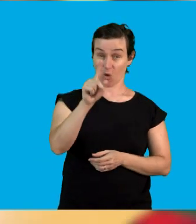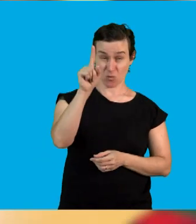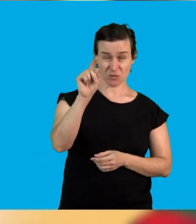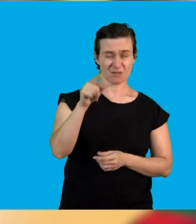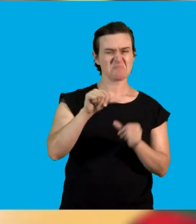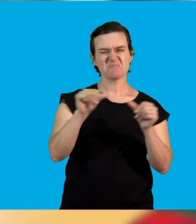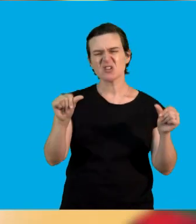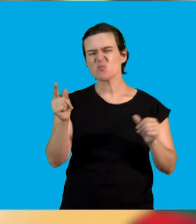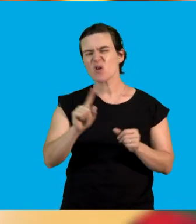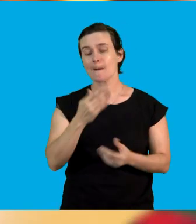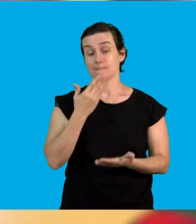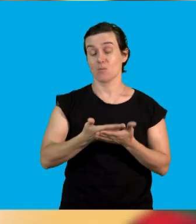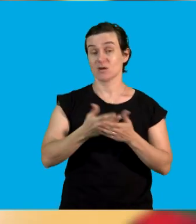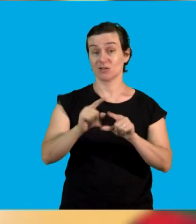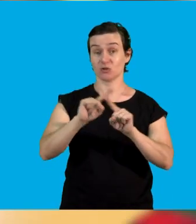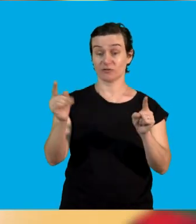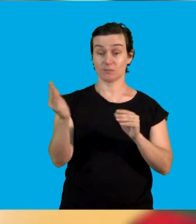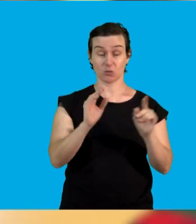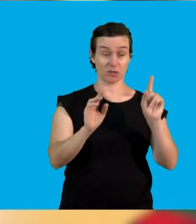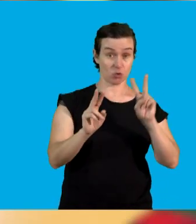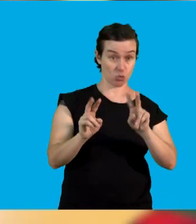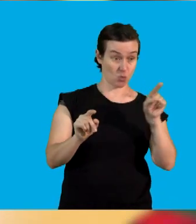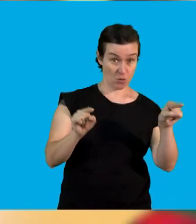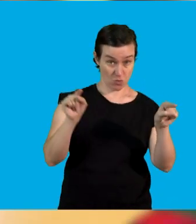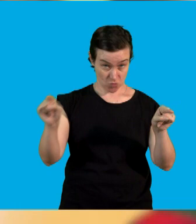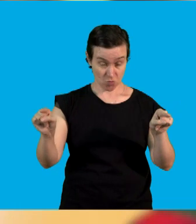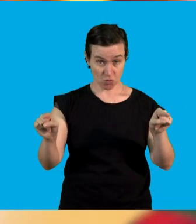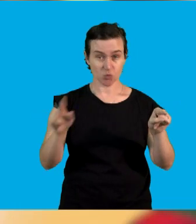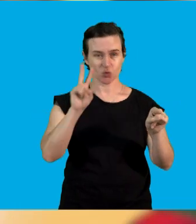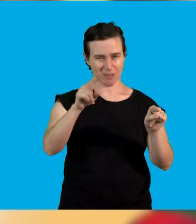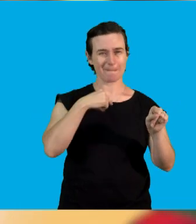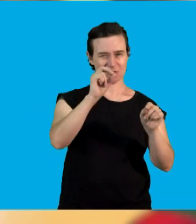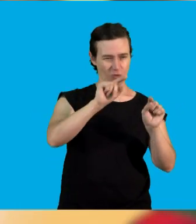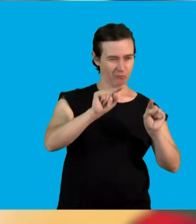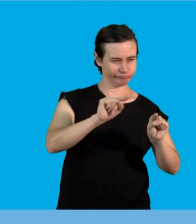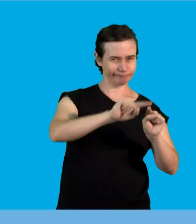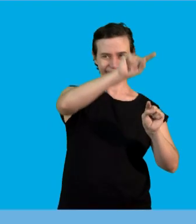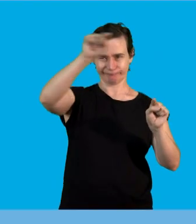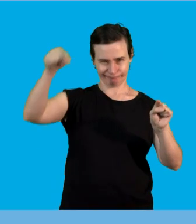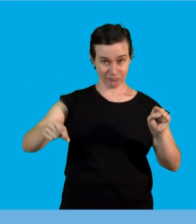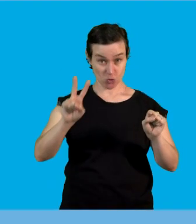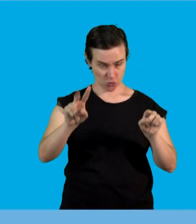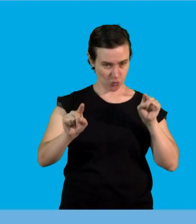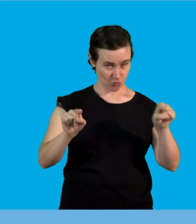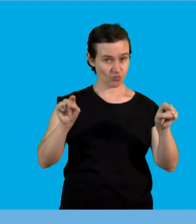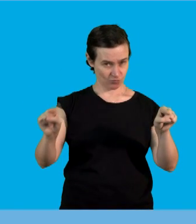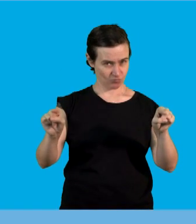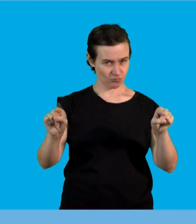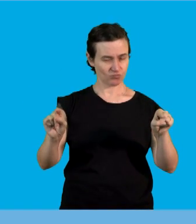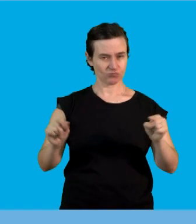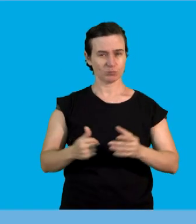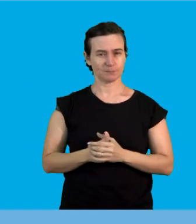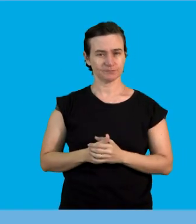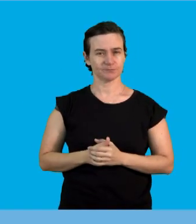The voltmeter measures the potential difference across 2 points, as we can see, across this point and that point, to measure